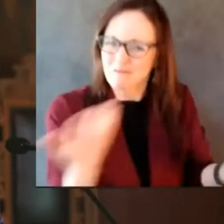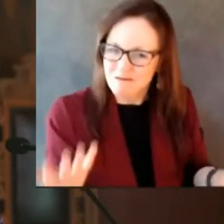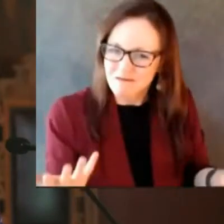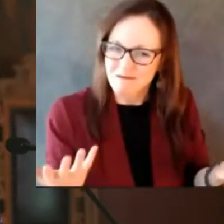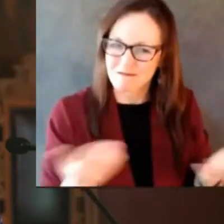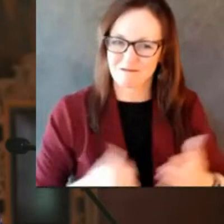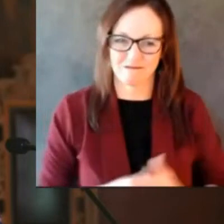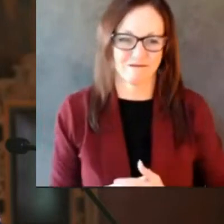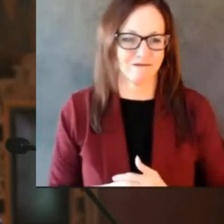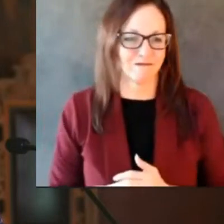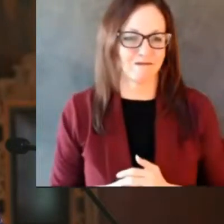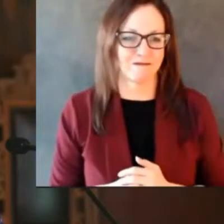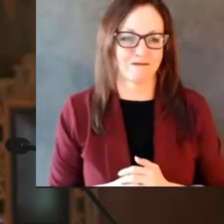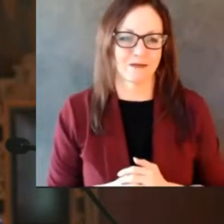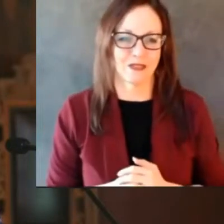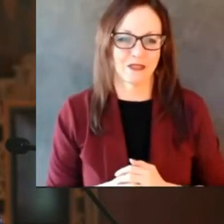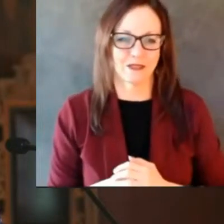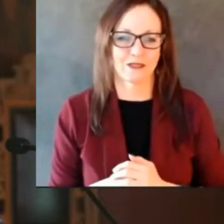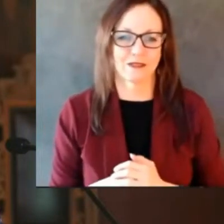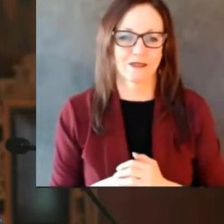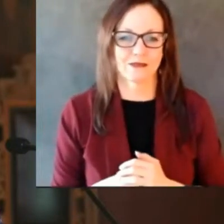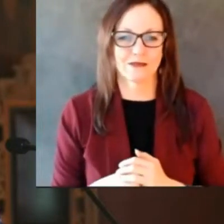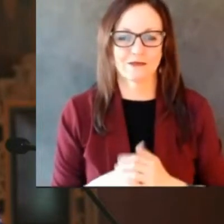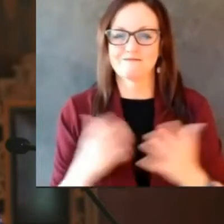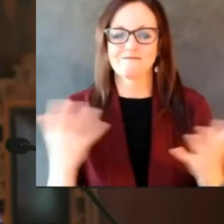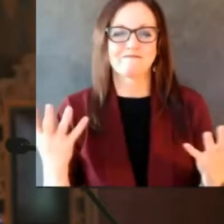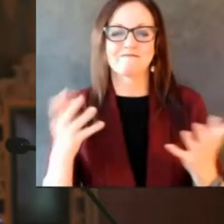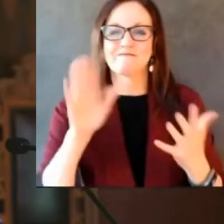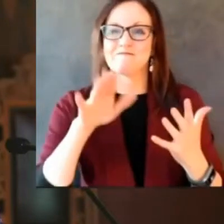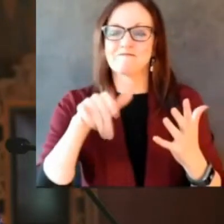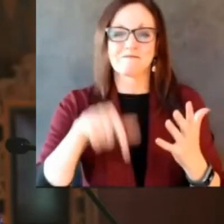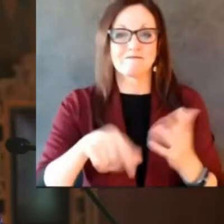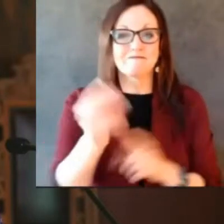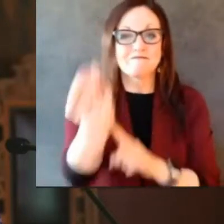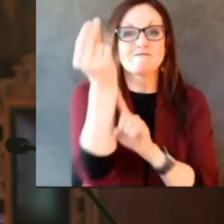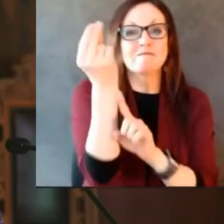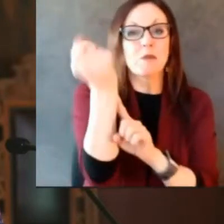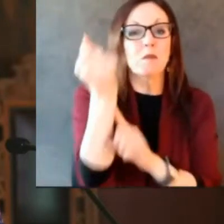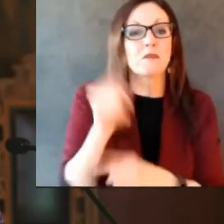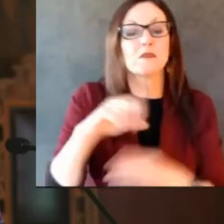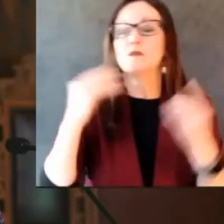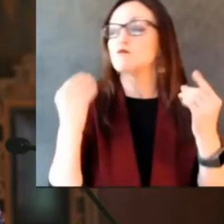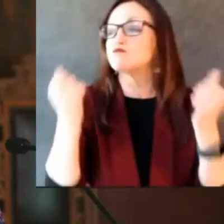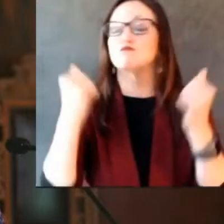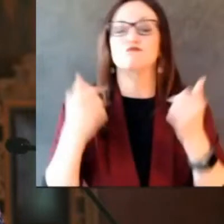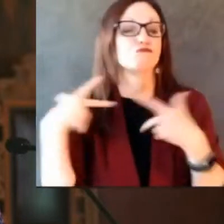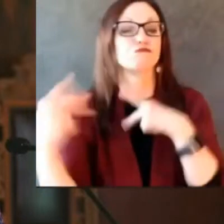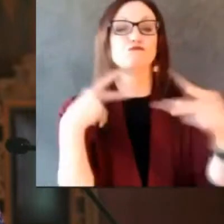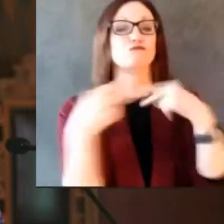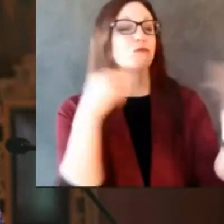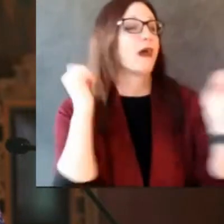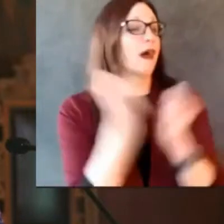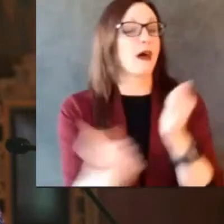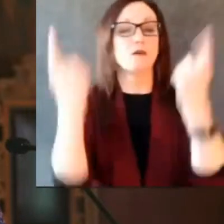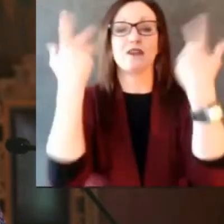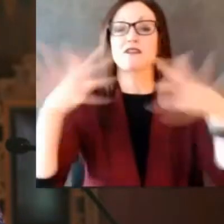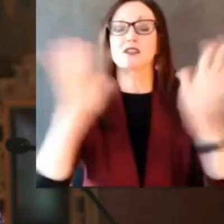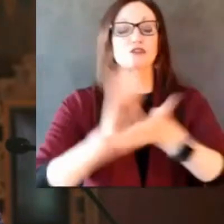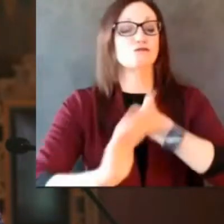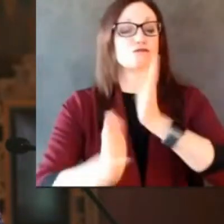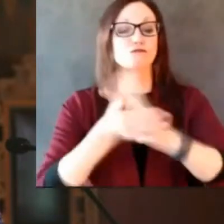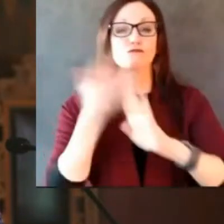to make progress one step at a time. And we're really eager to invite the 12